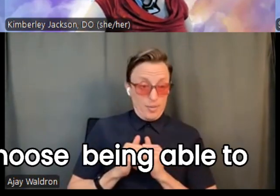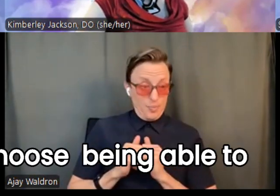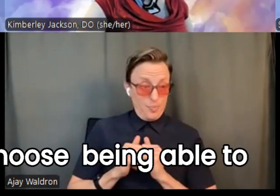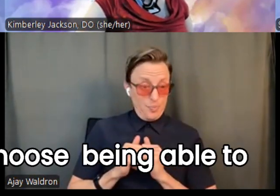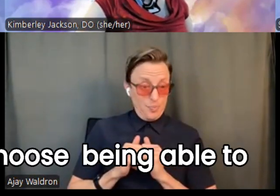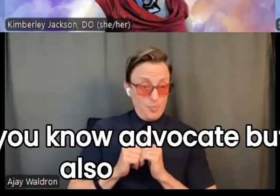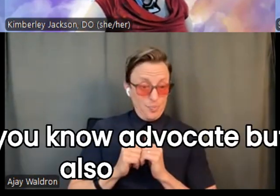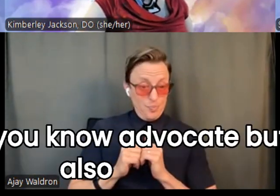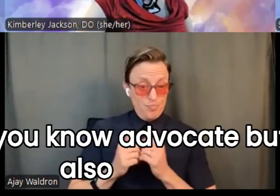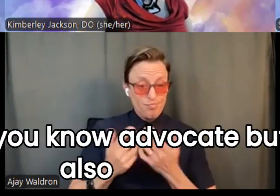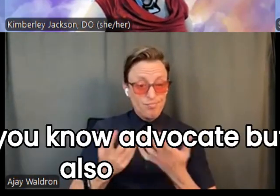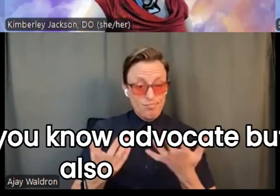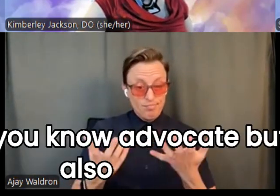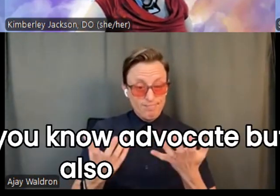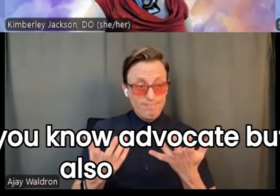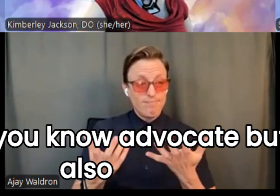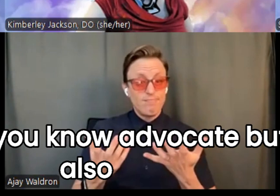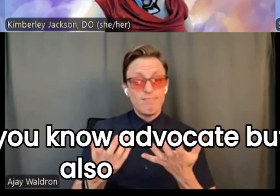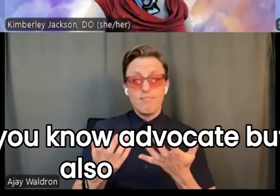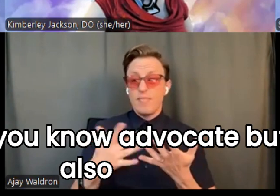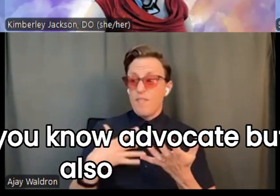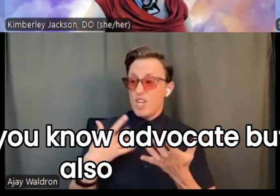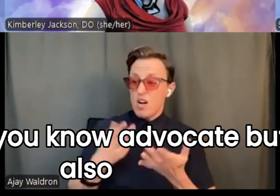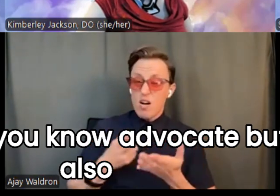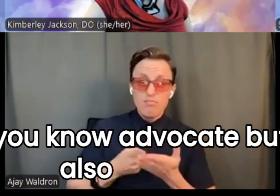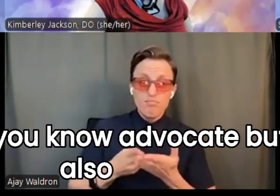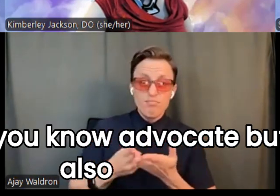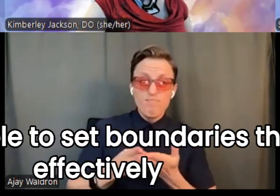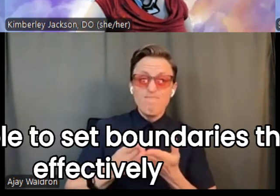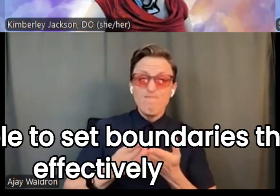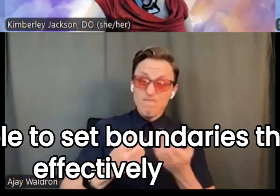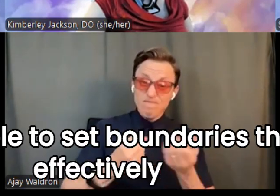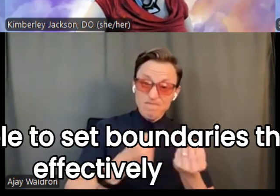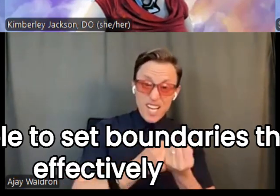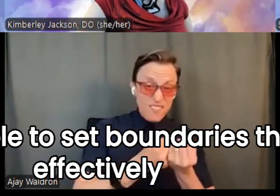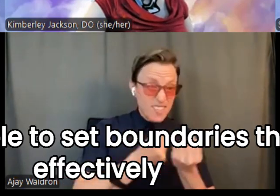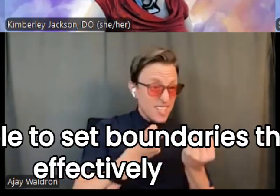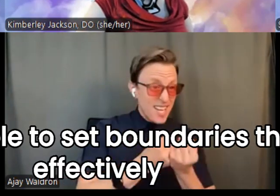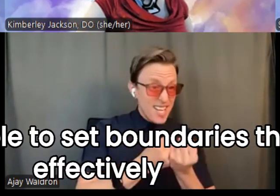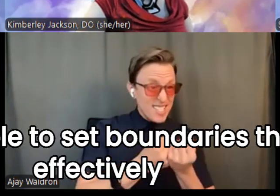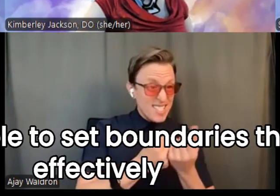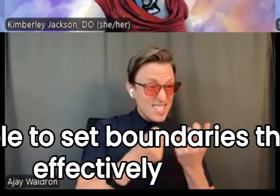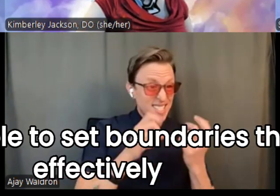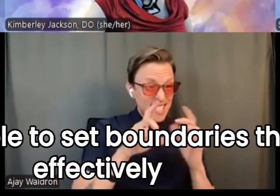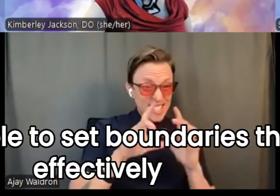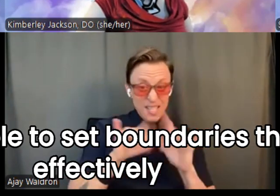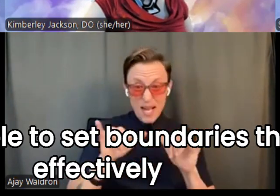being able to authentically, advocate, but then also being able to set